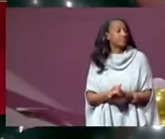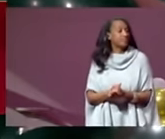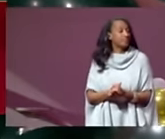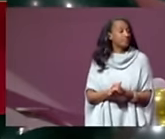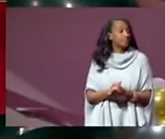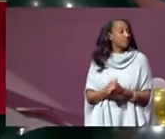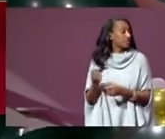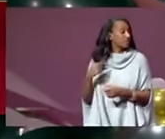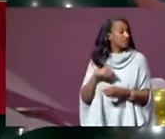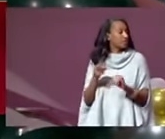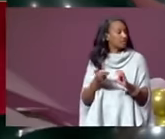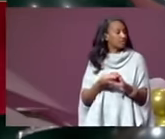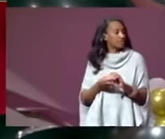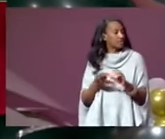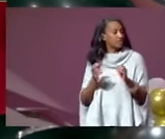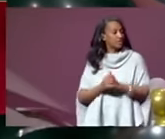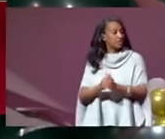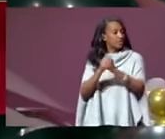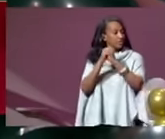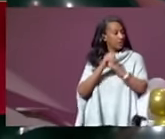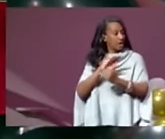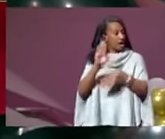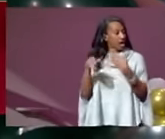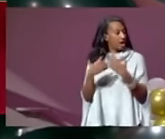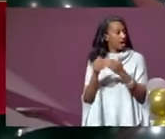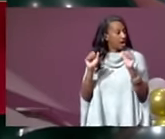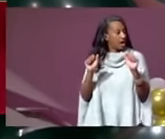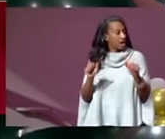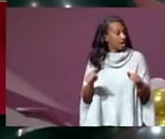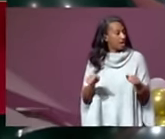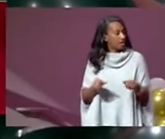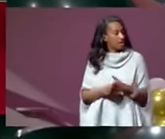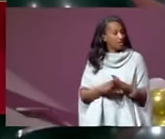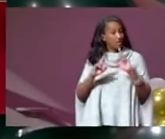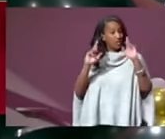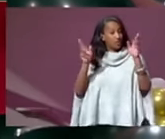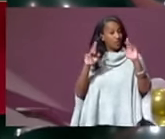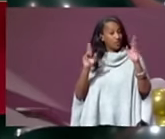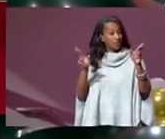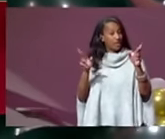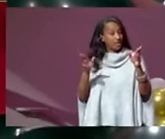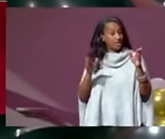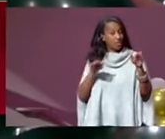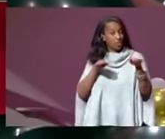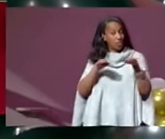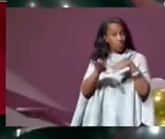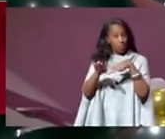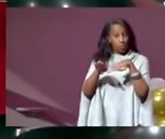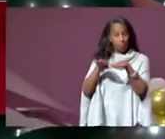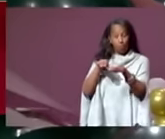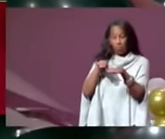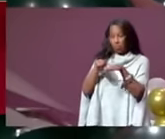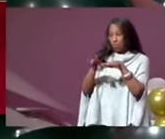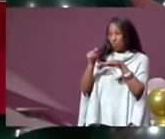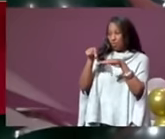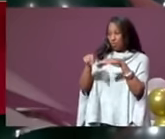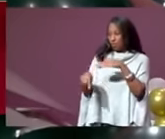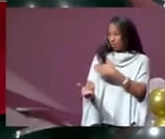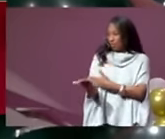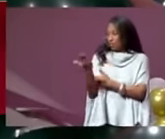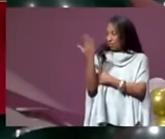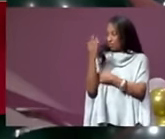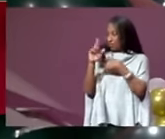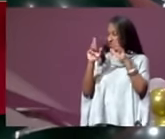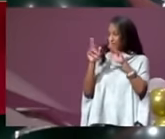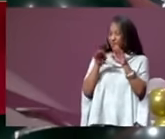worship everybody can participate in. We're getting ready to walk this morning. We're going real old school this morning. So you're going to be able to walk. Those of